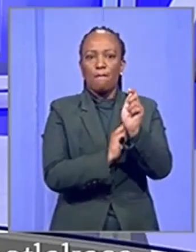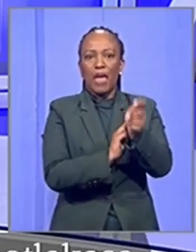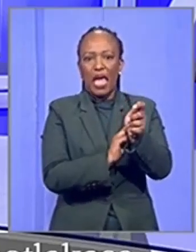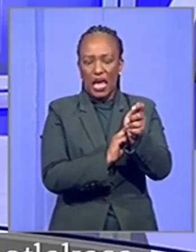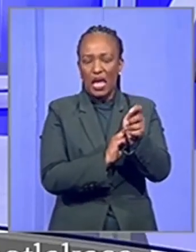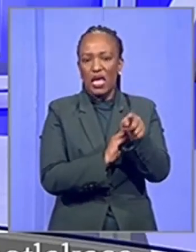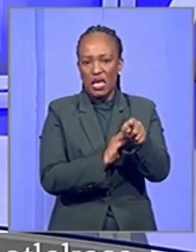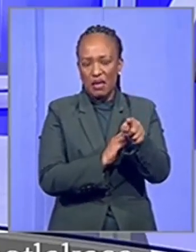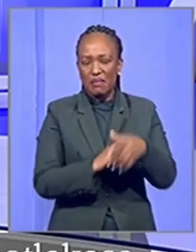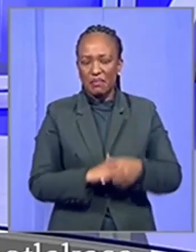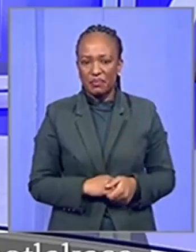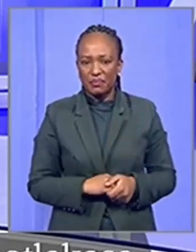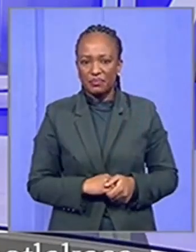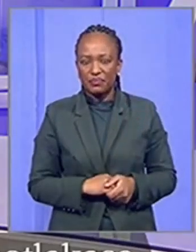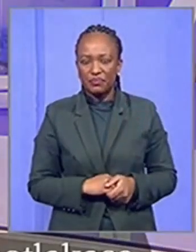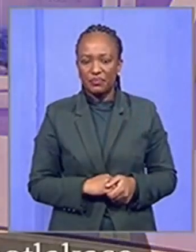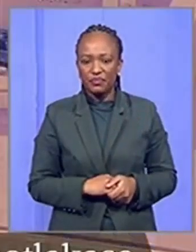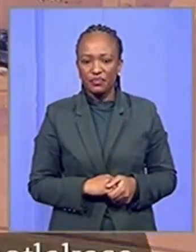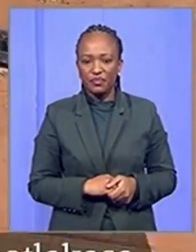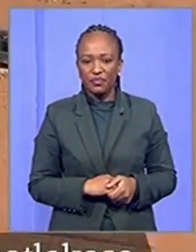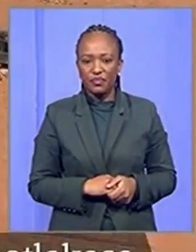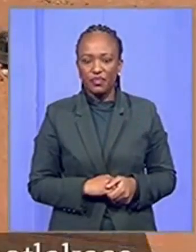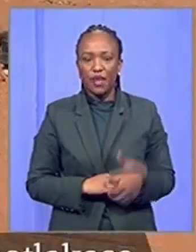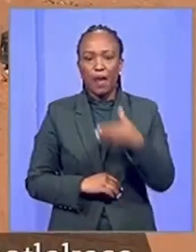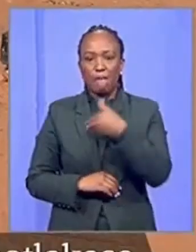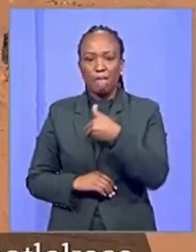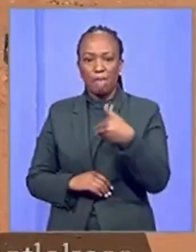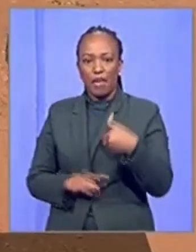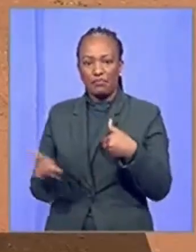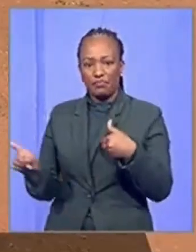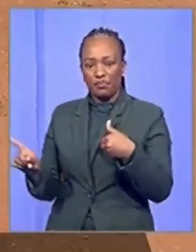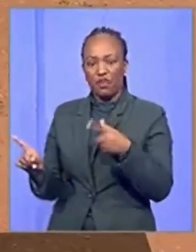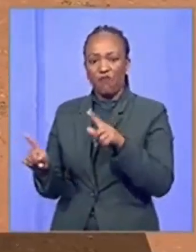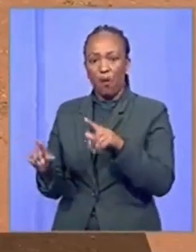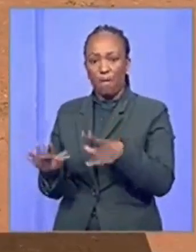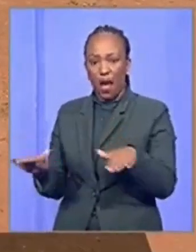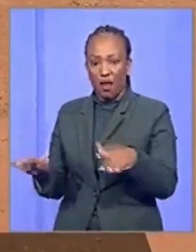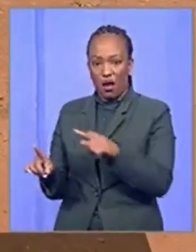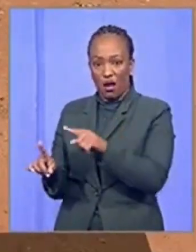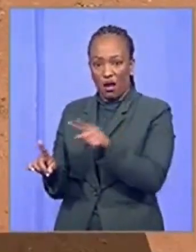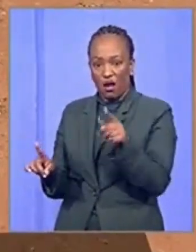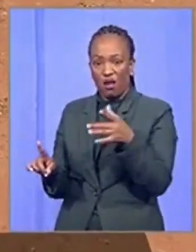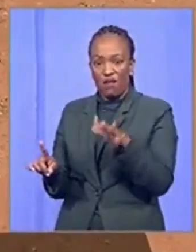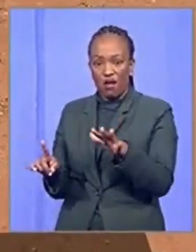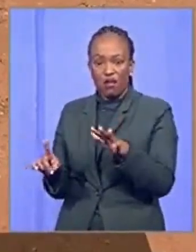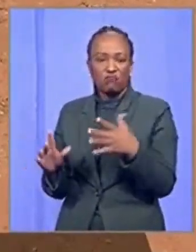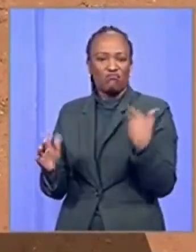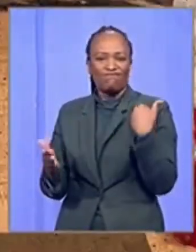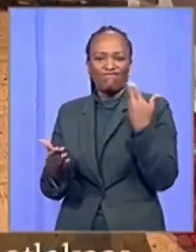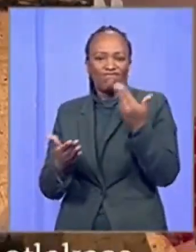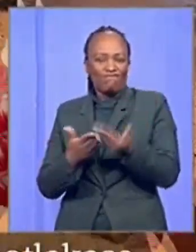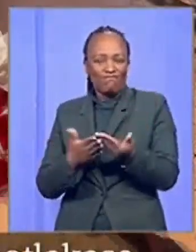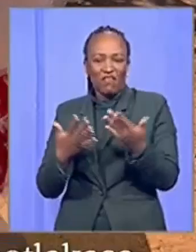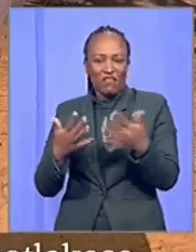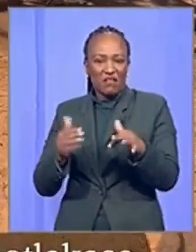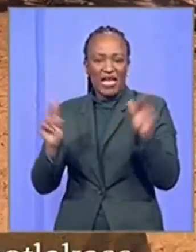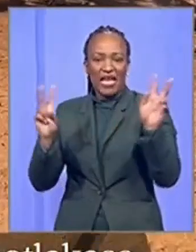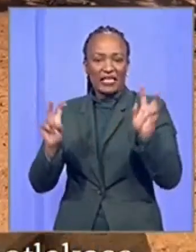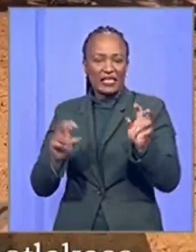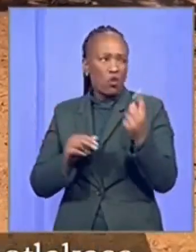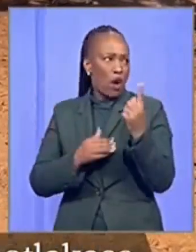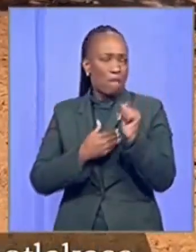gaufi. Mme wa bana ba bane Phoshi ya Matsimela o dutse a hloka motlakase tekano ya go gagabela go kgwedi.